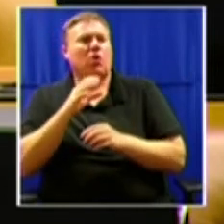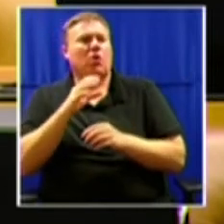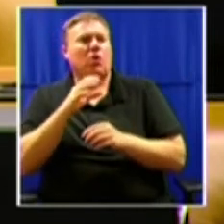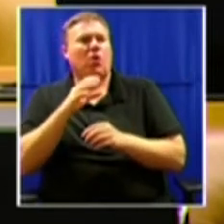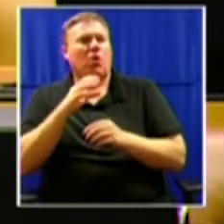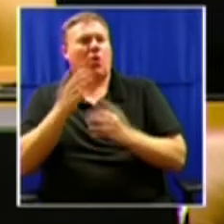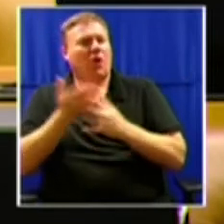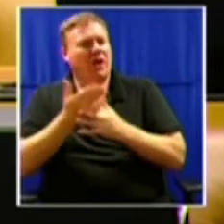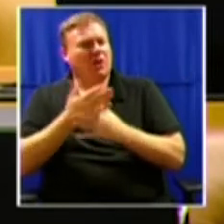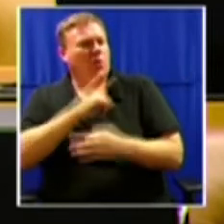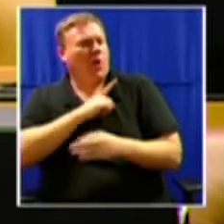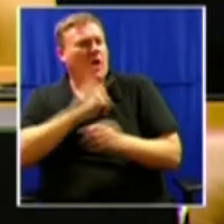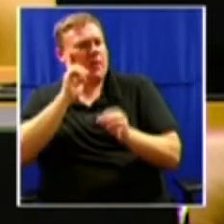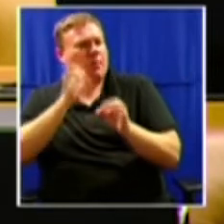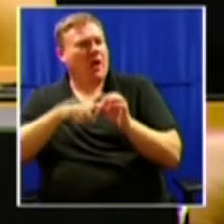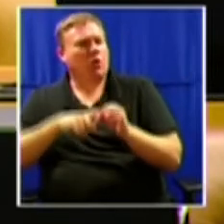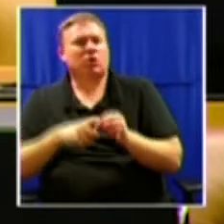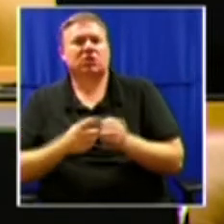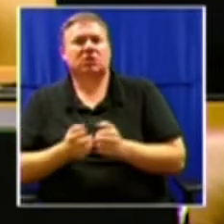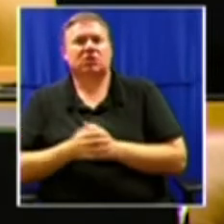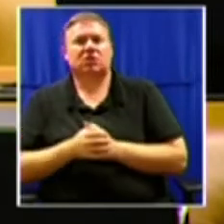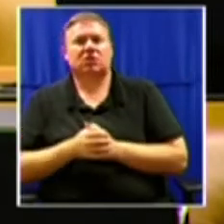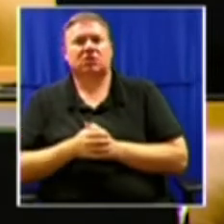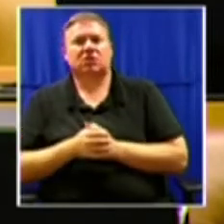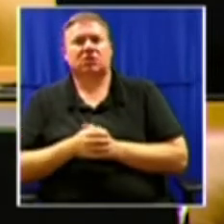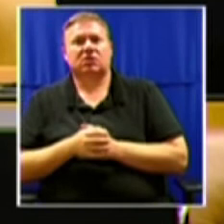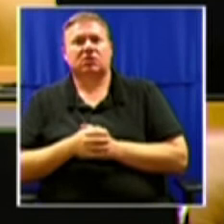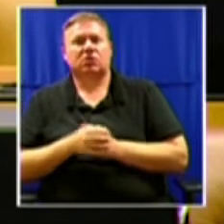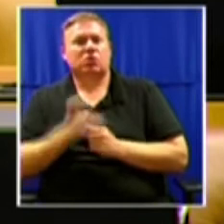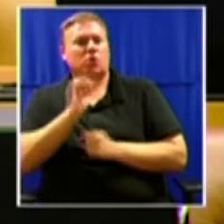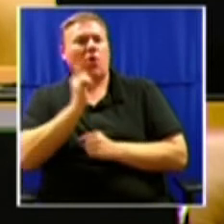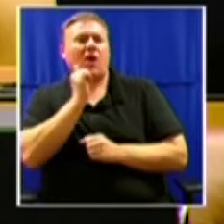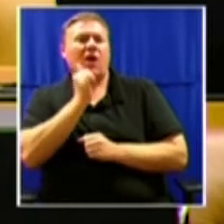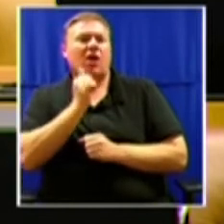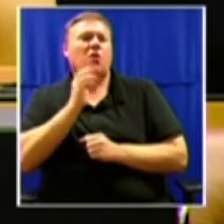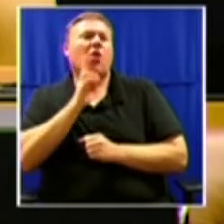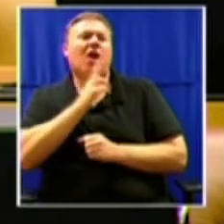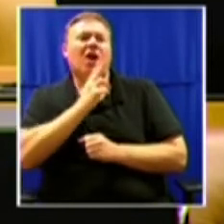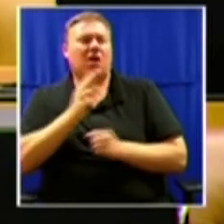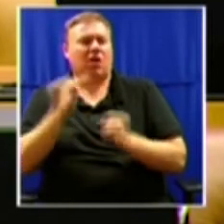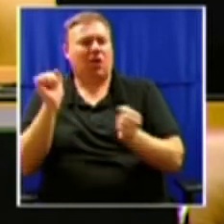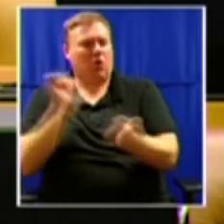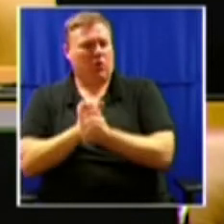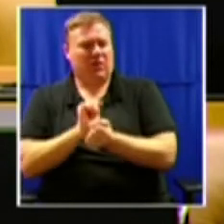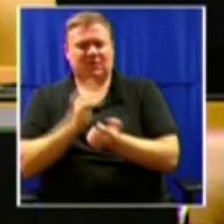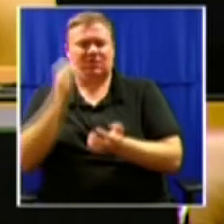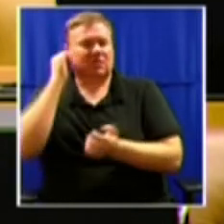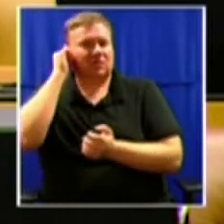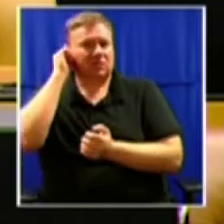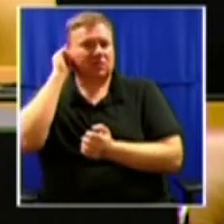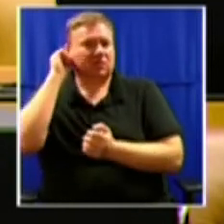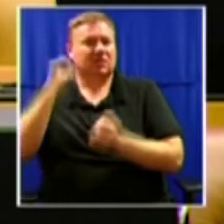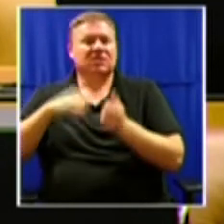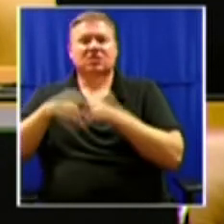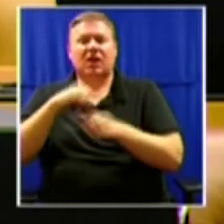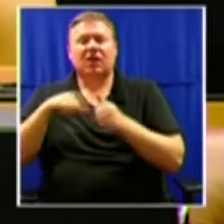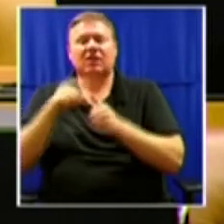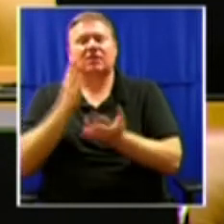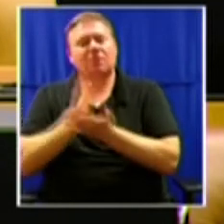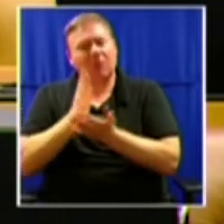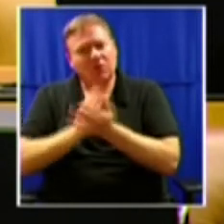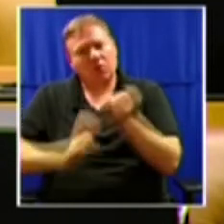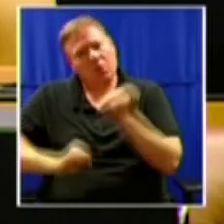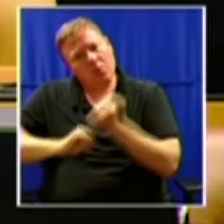embarrassing that your uncle is being arrested and all that. So we will urge that society must support the